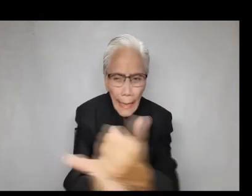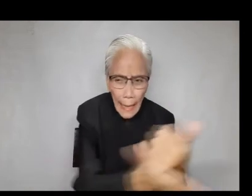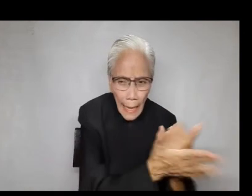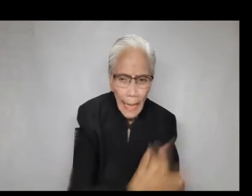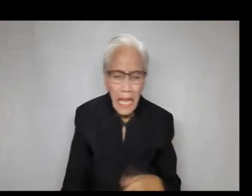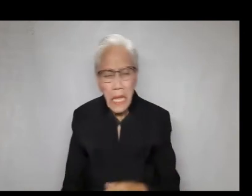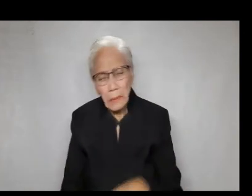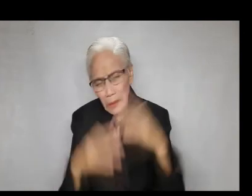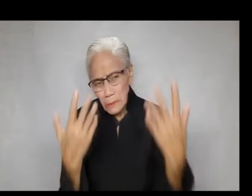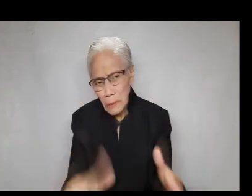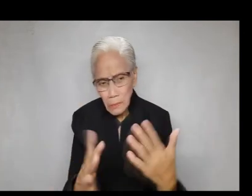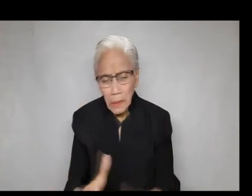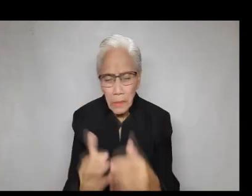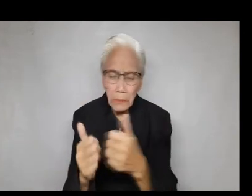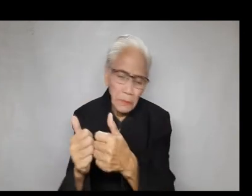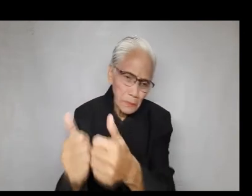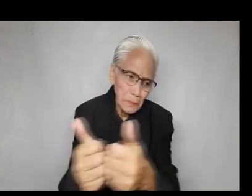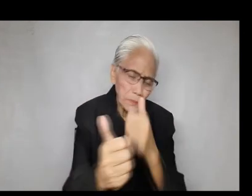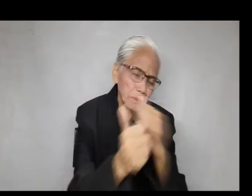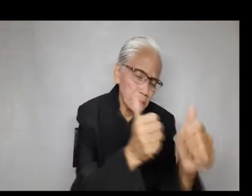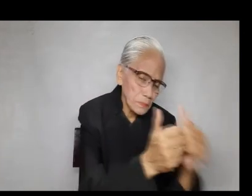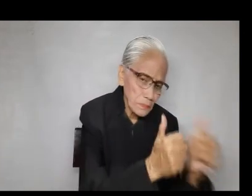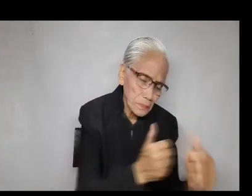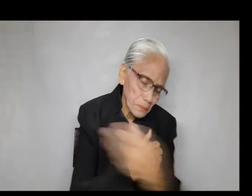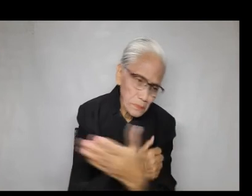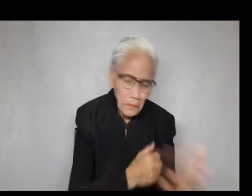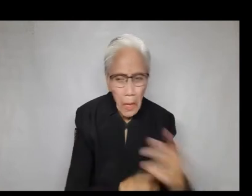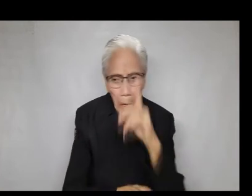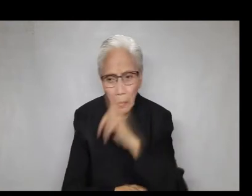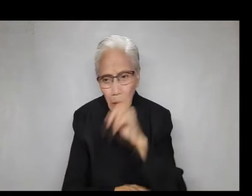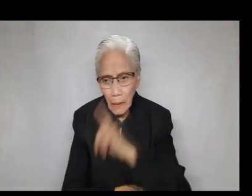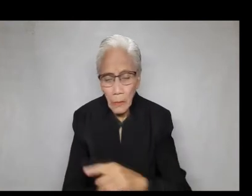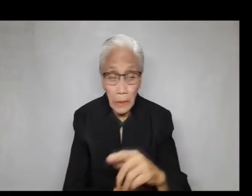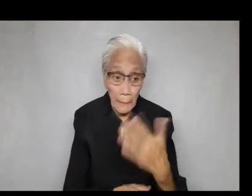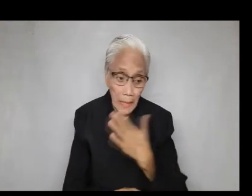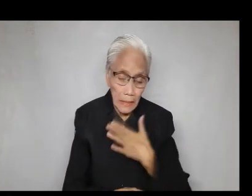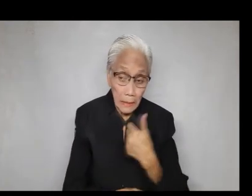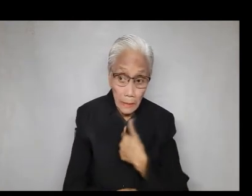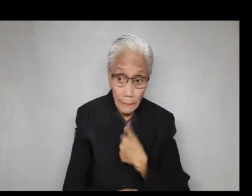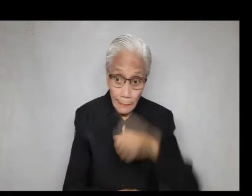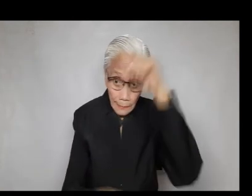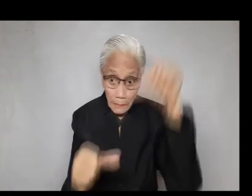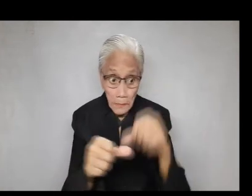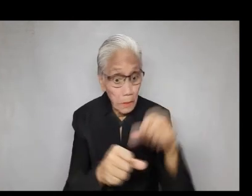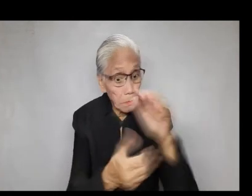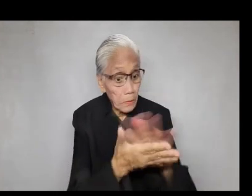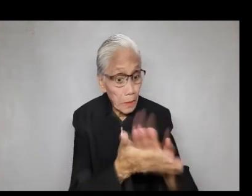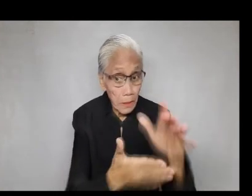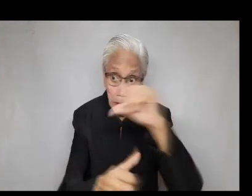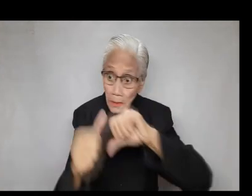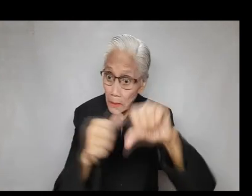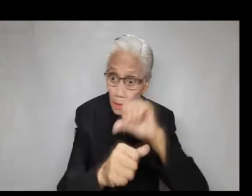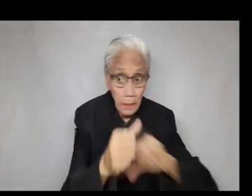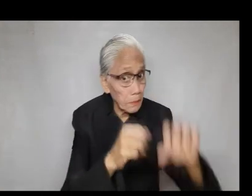doctor. Still another almost stopped by on her lonely chair to smile and hug her. They almost helped. They just pass